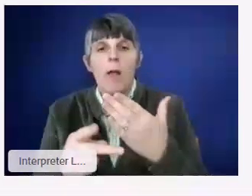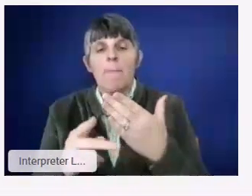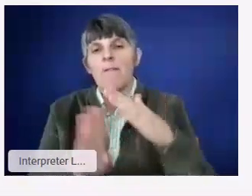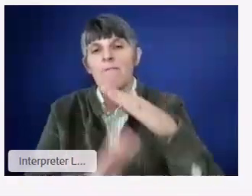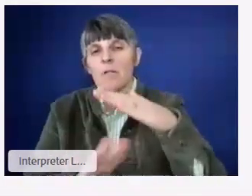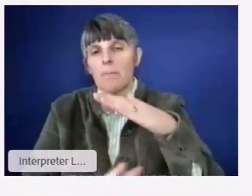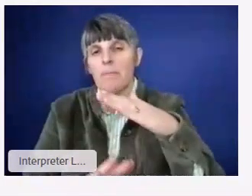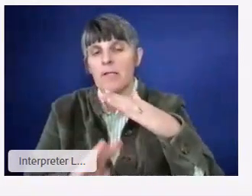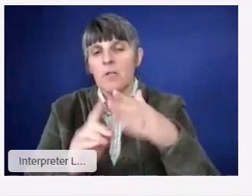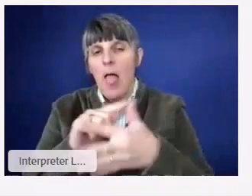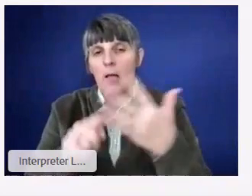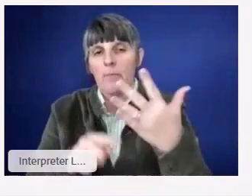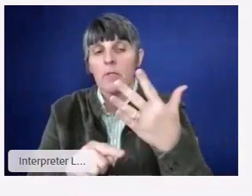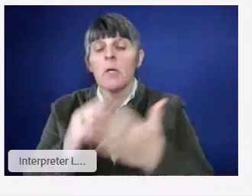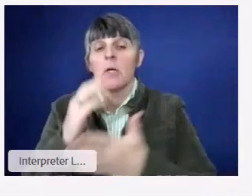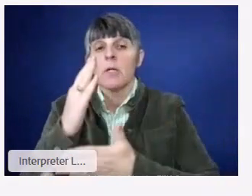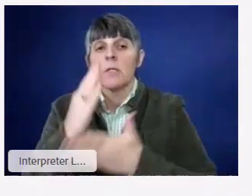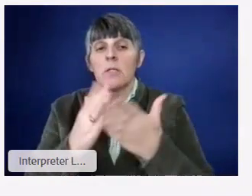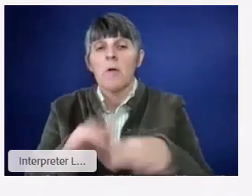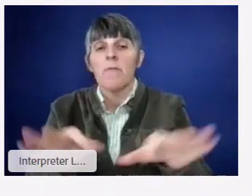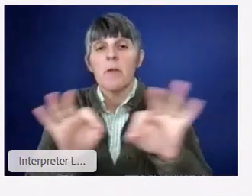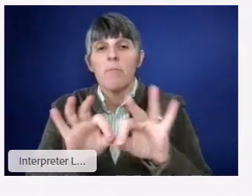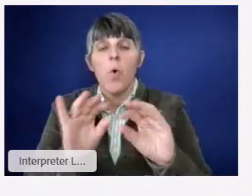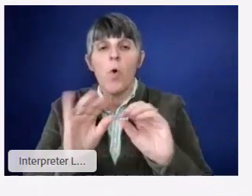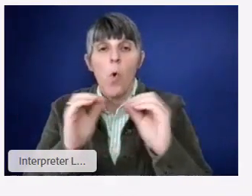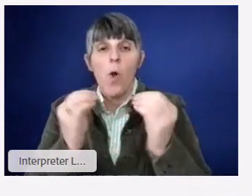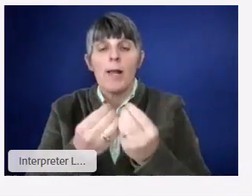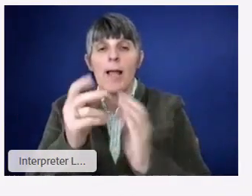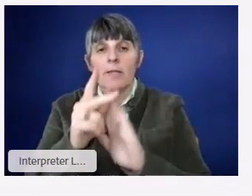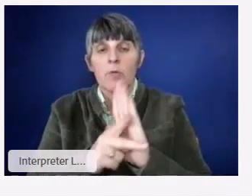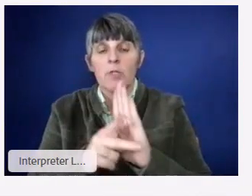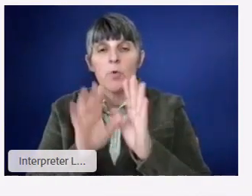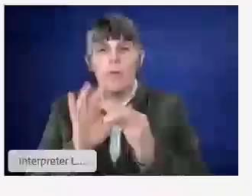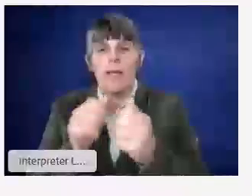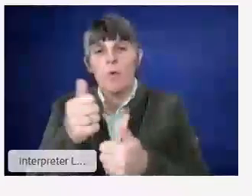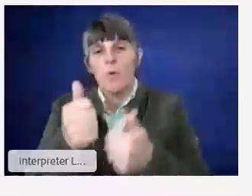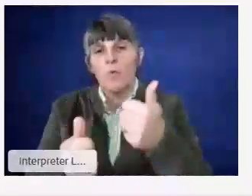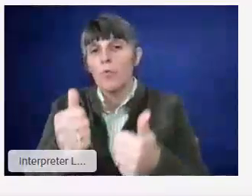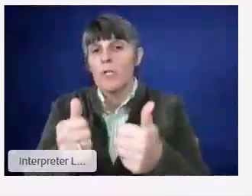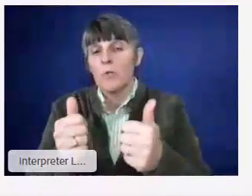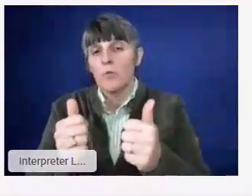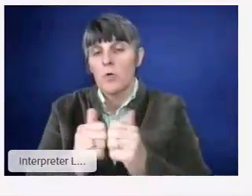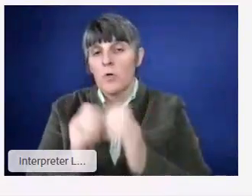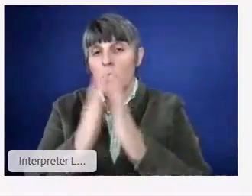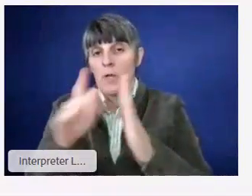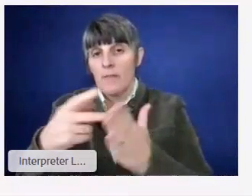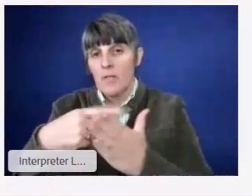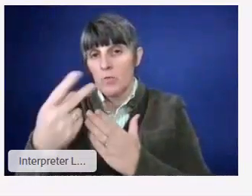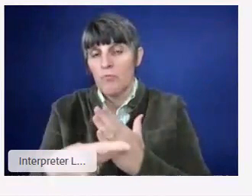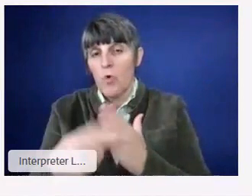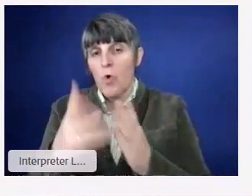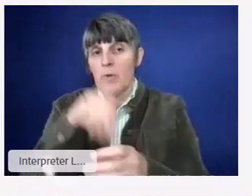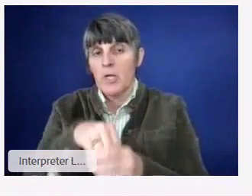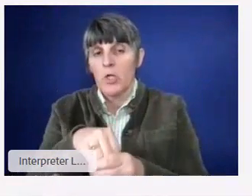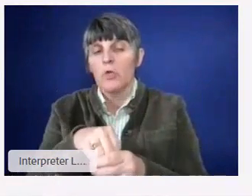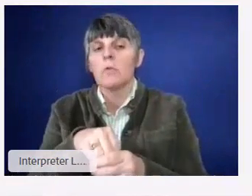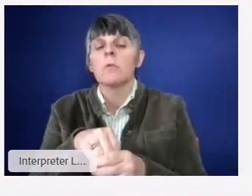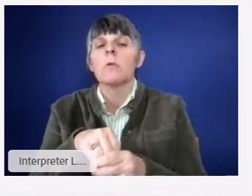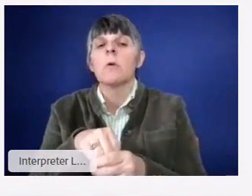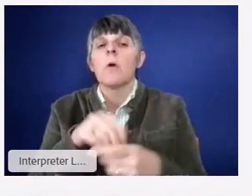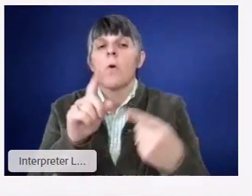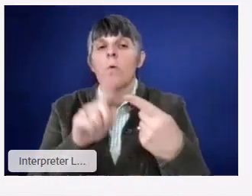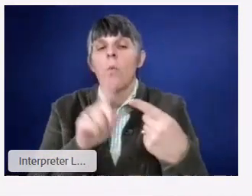elements. Some of the important organizing principles around which we're building this program include,